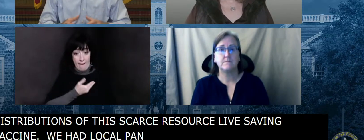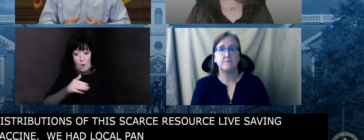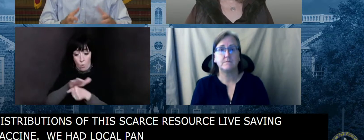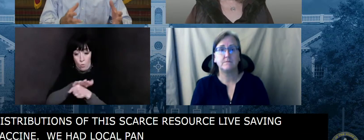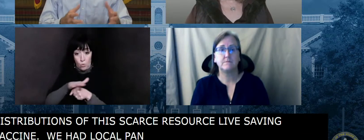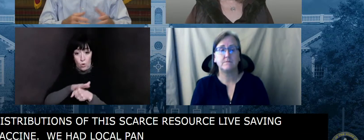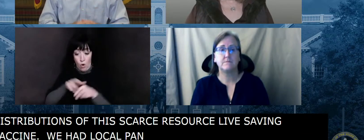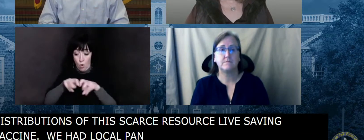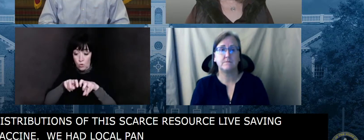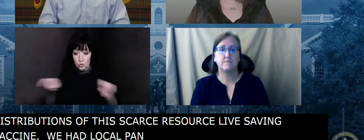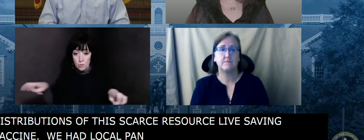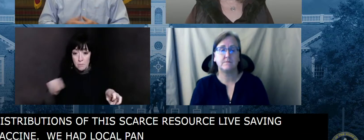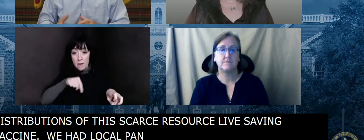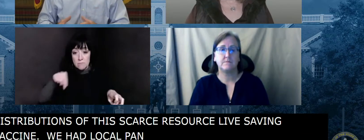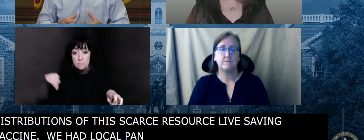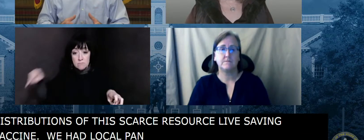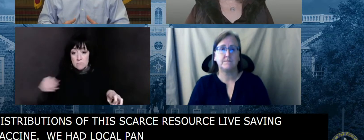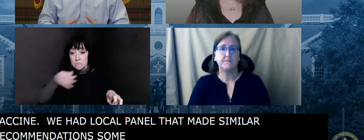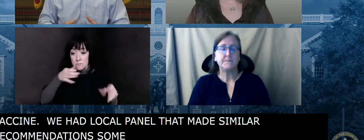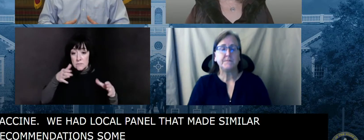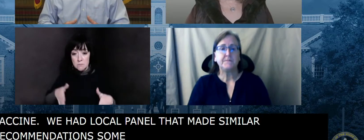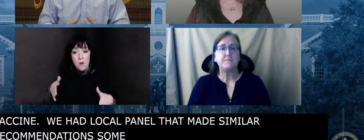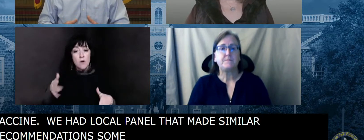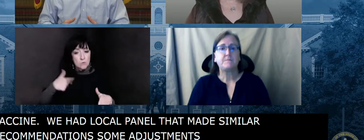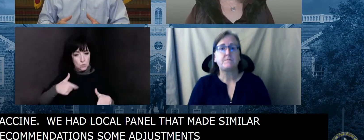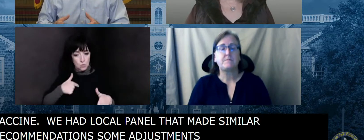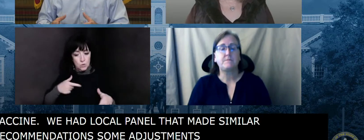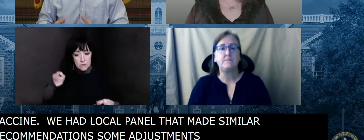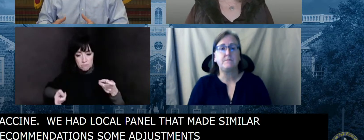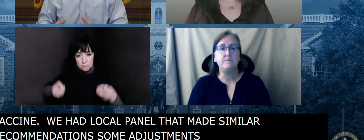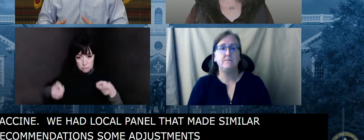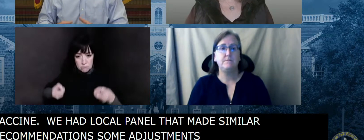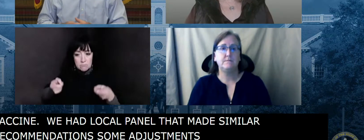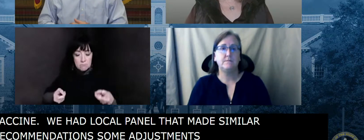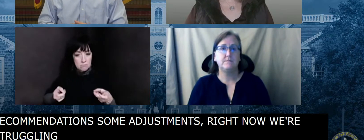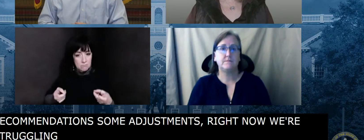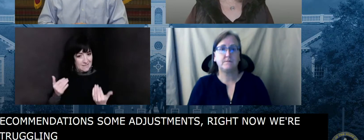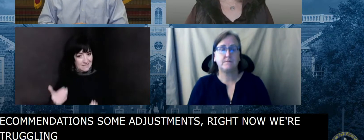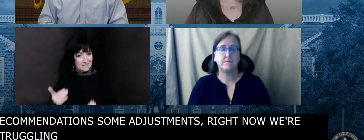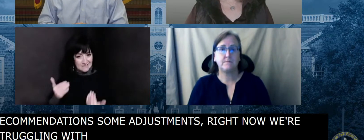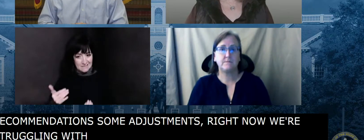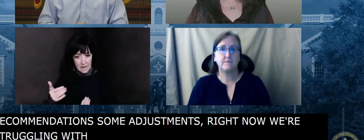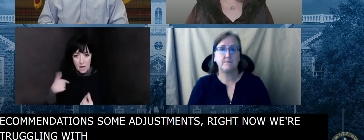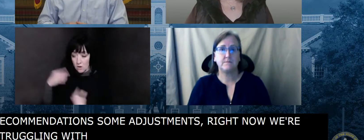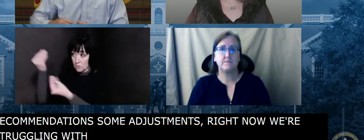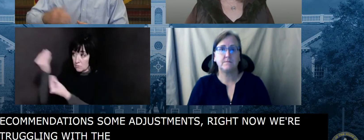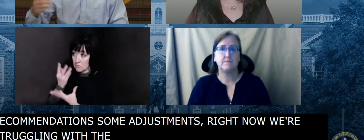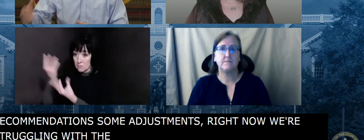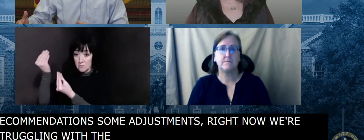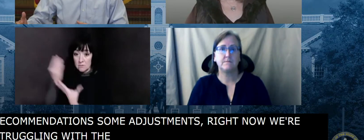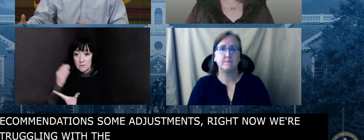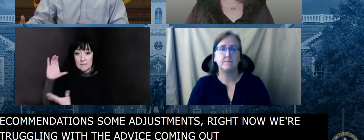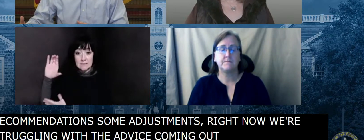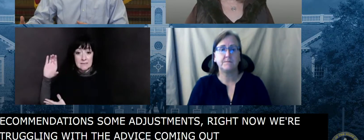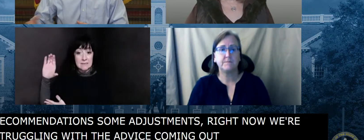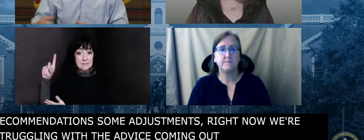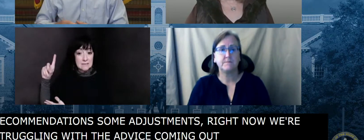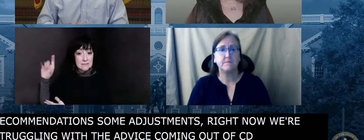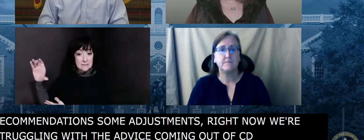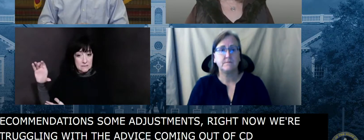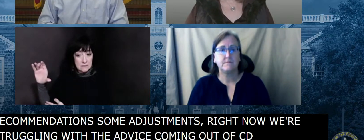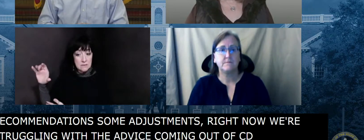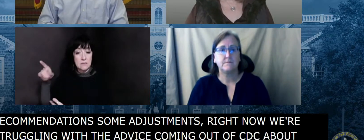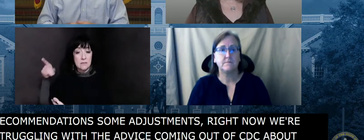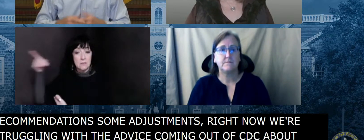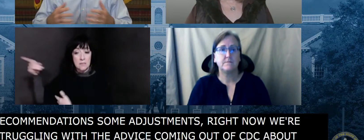recommendations, some adjustments. Right now, we're struggling with the advice coming out of CDC about second